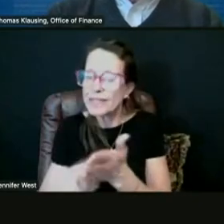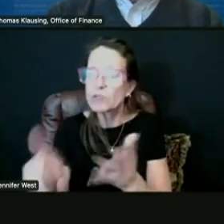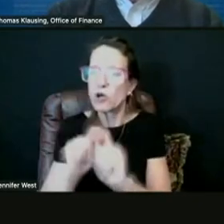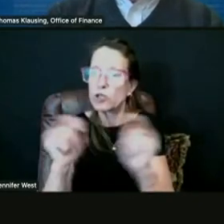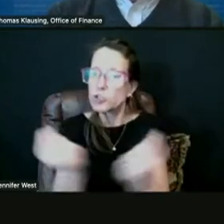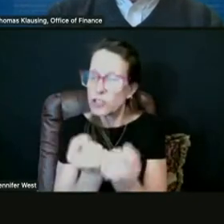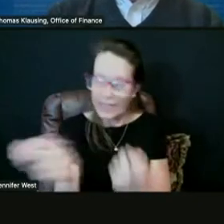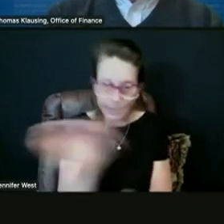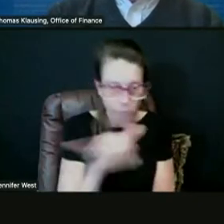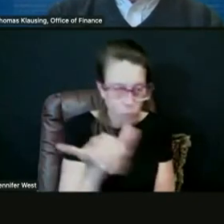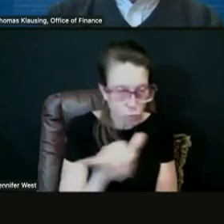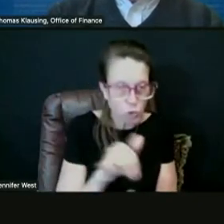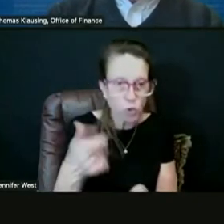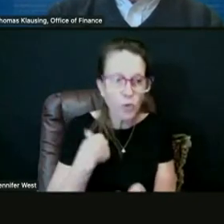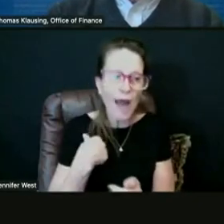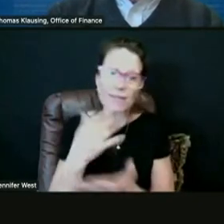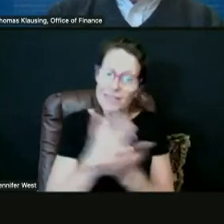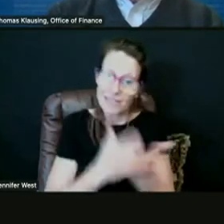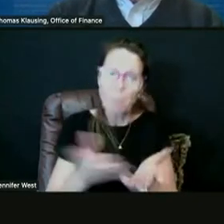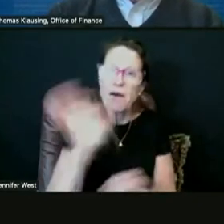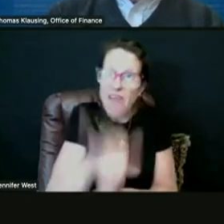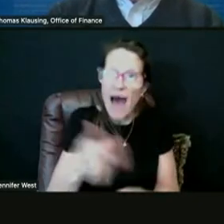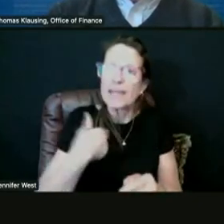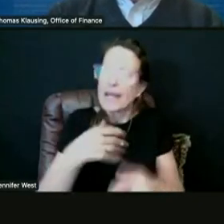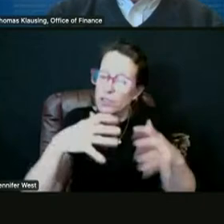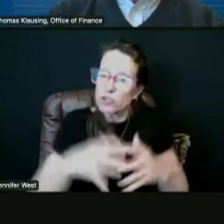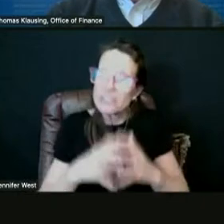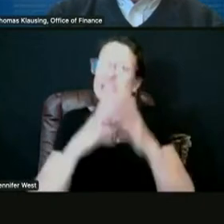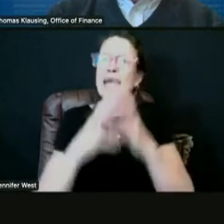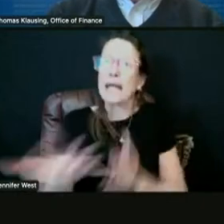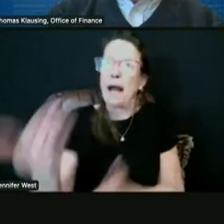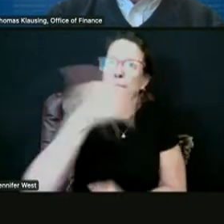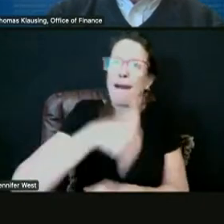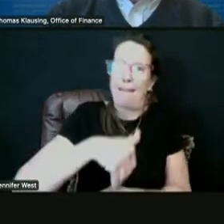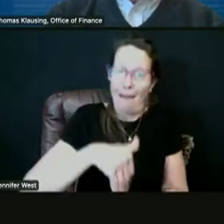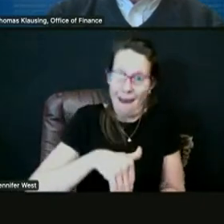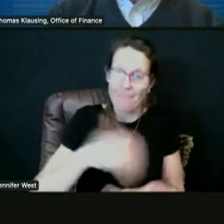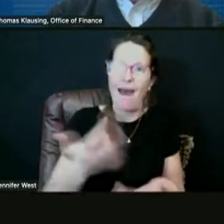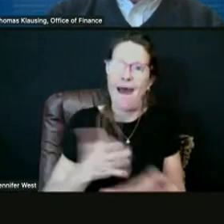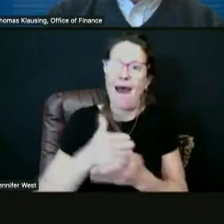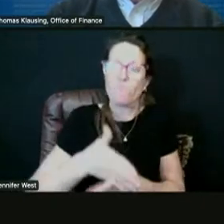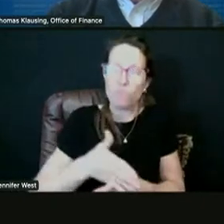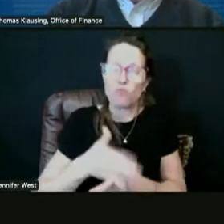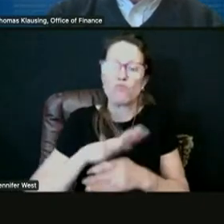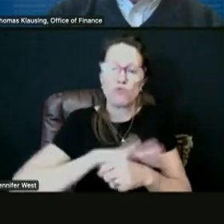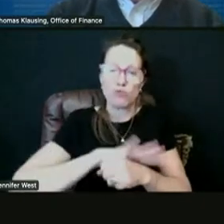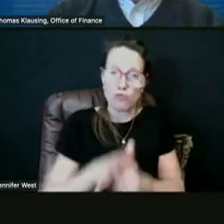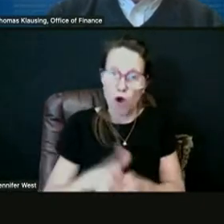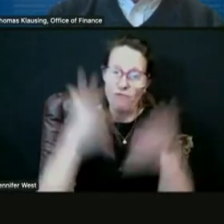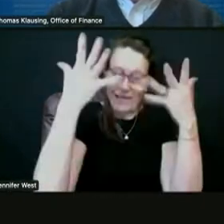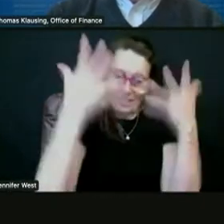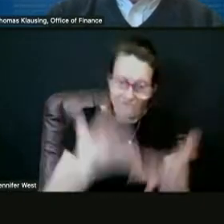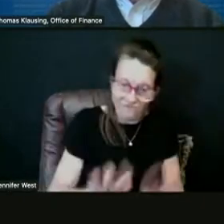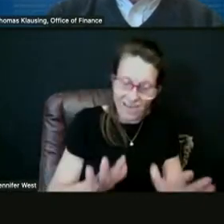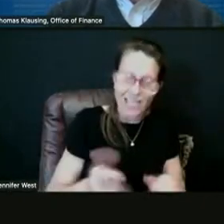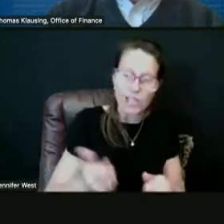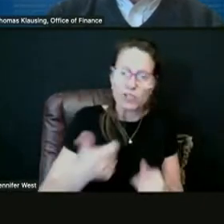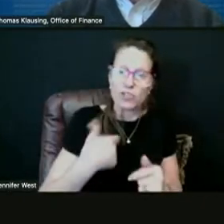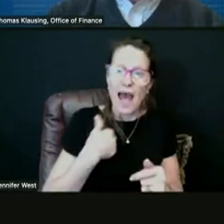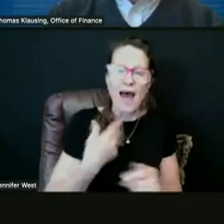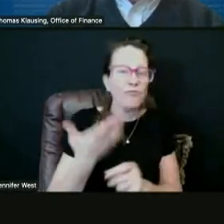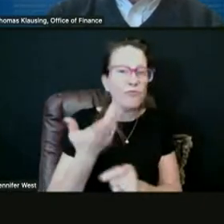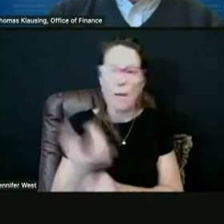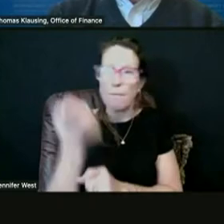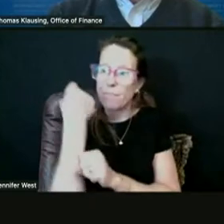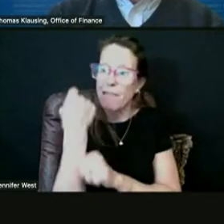it's resetting after COVID-19. You know, we've always had a practice of really evaluating our programs. The last 2.5 years have been anything but normal. Dr.